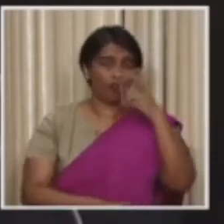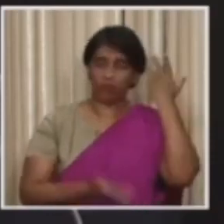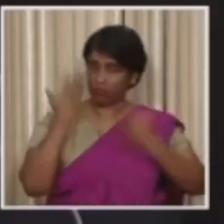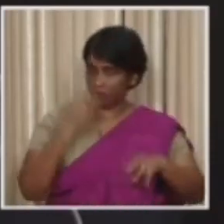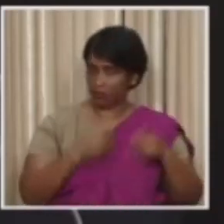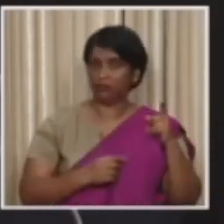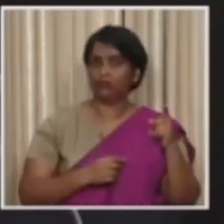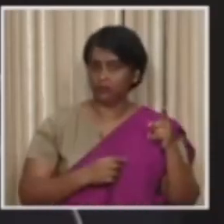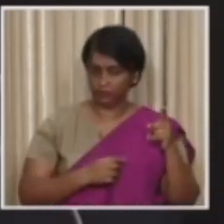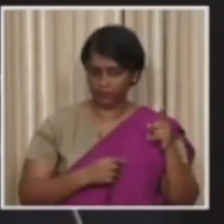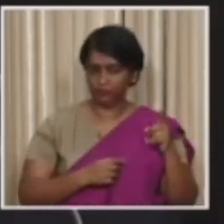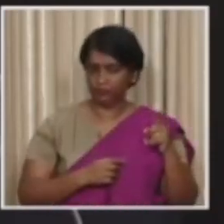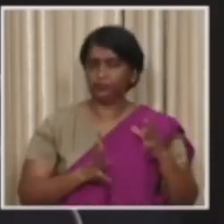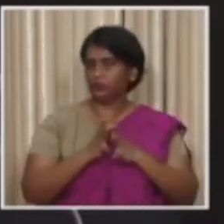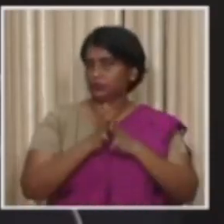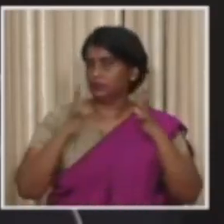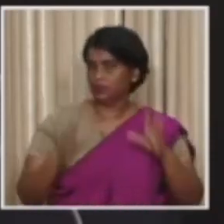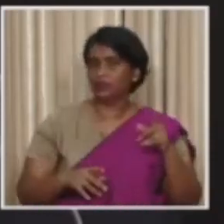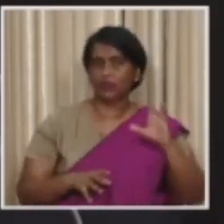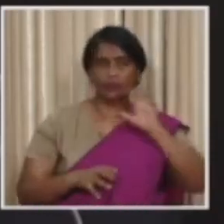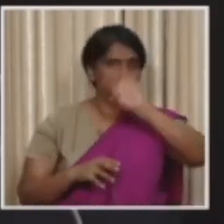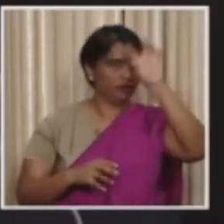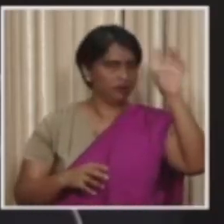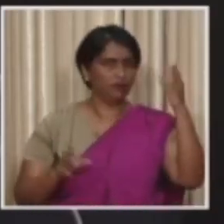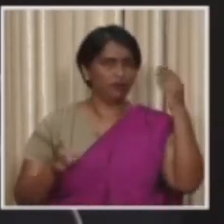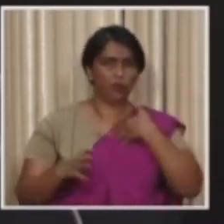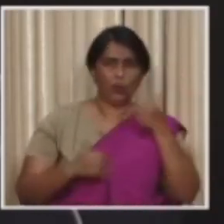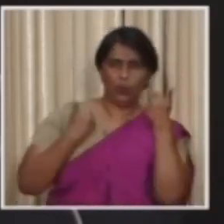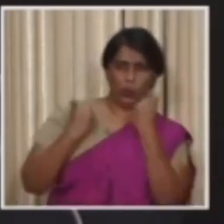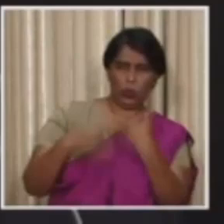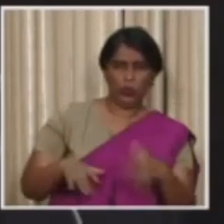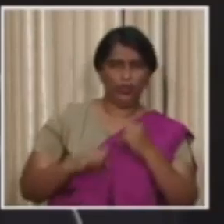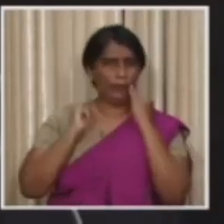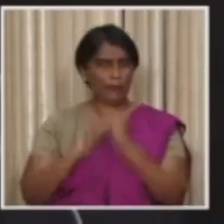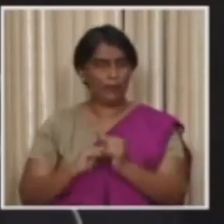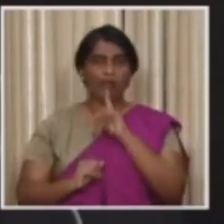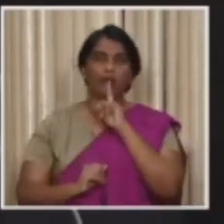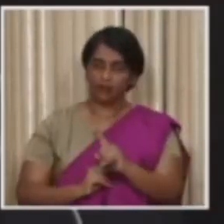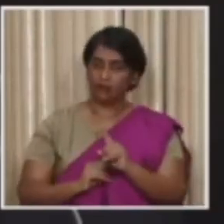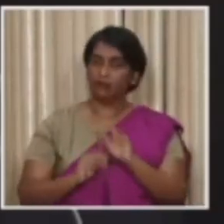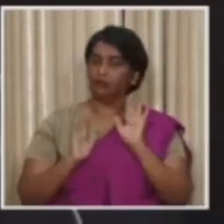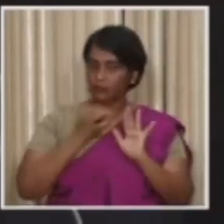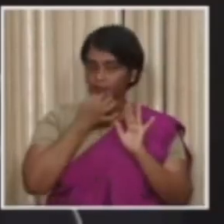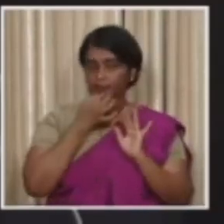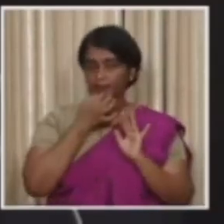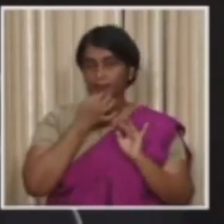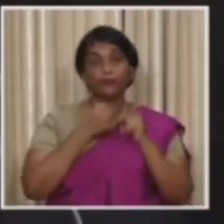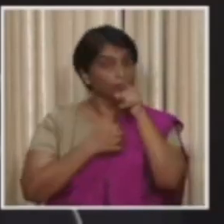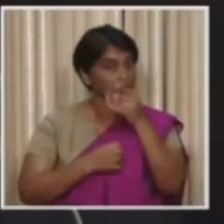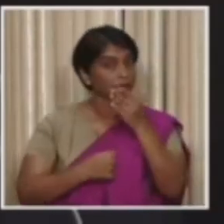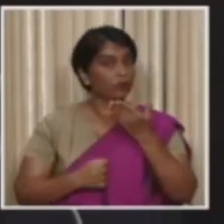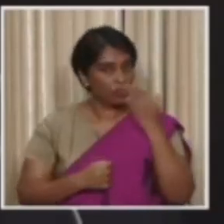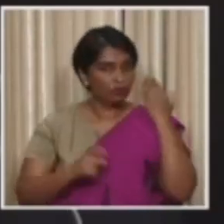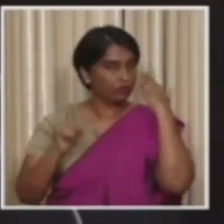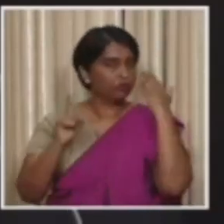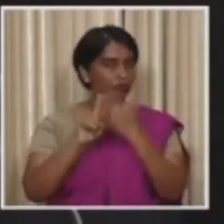you, but at least we must have the decency to ask the government to exercise restraint and show our concern, because this is